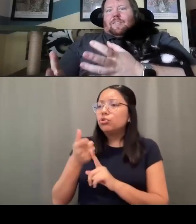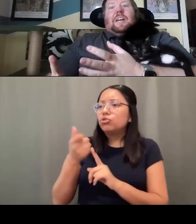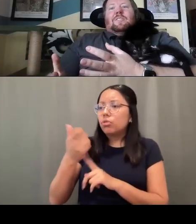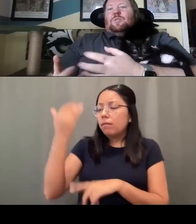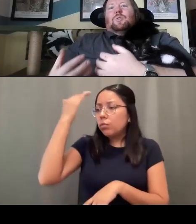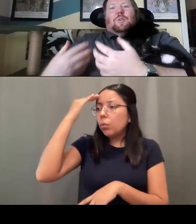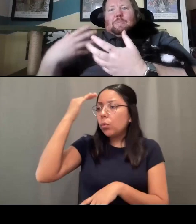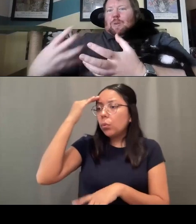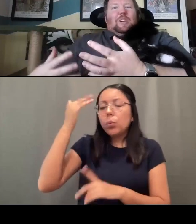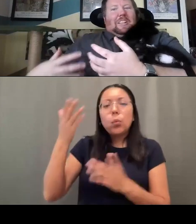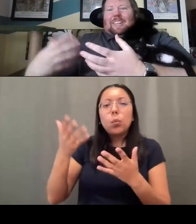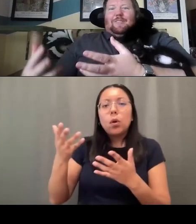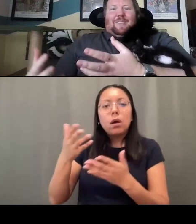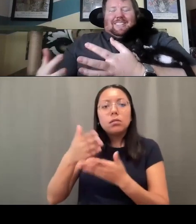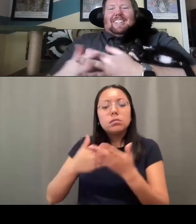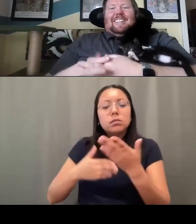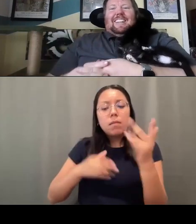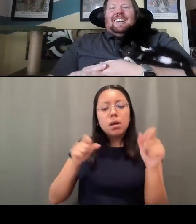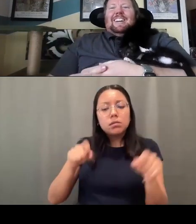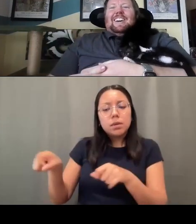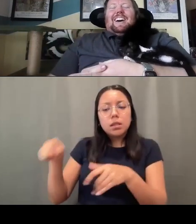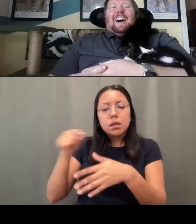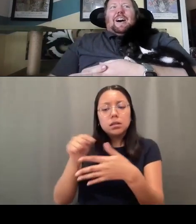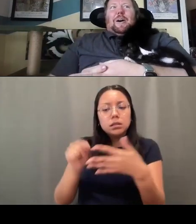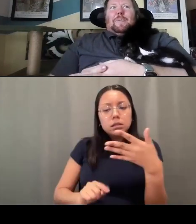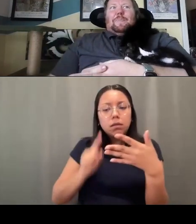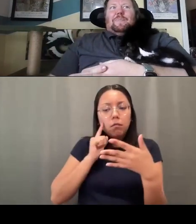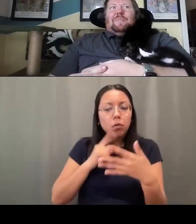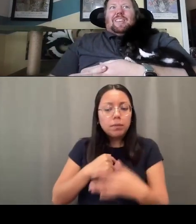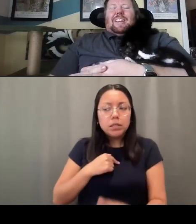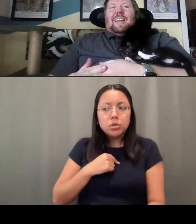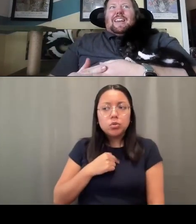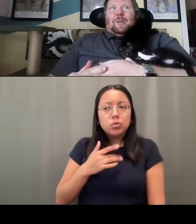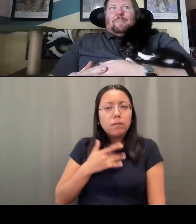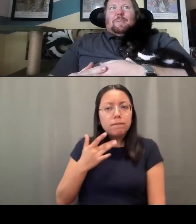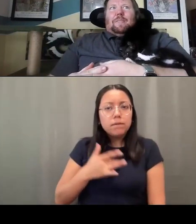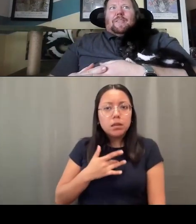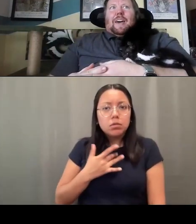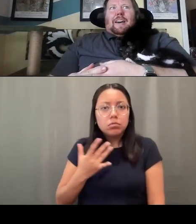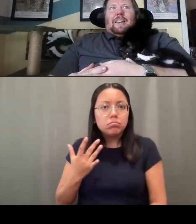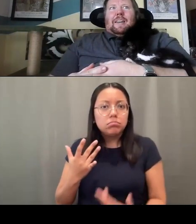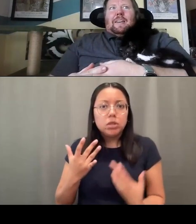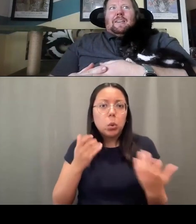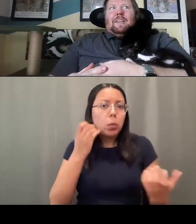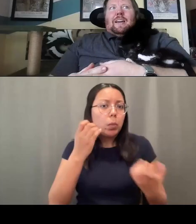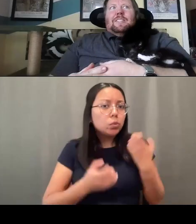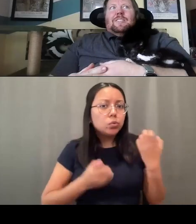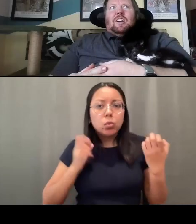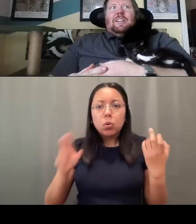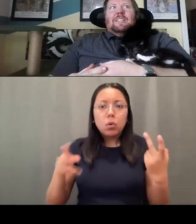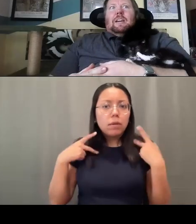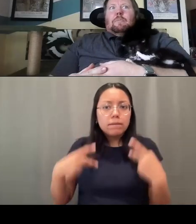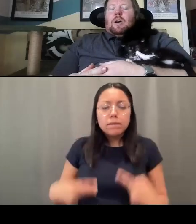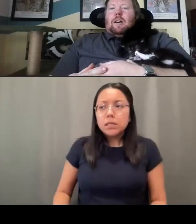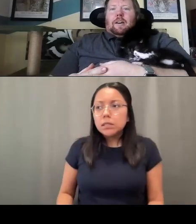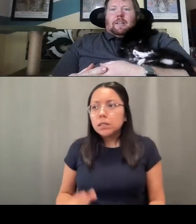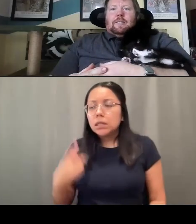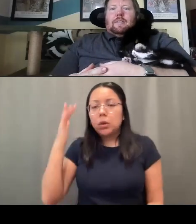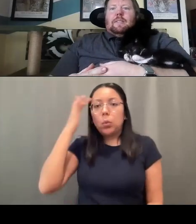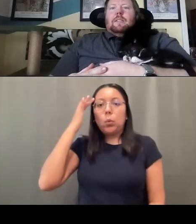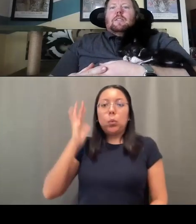me to flinch emotionally or physically, um, can help prepare for that. And just trying to